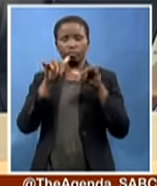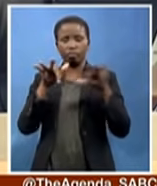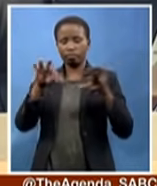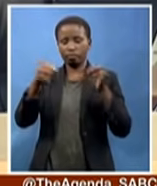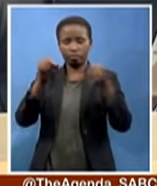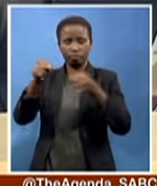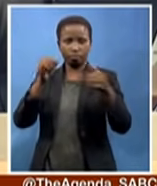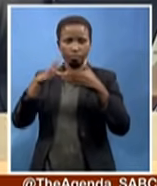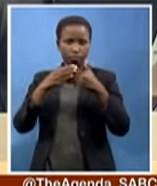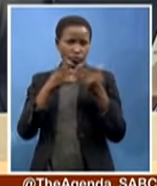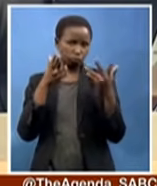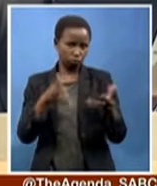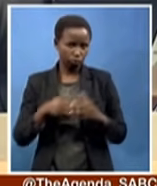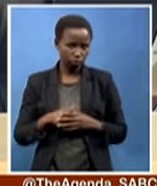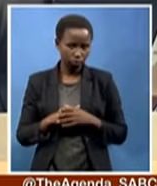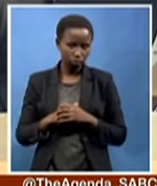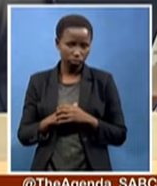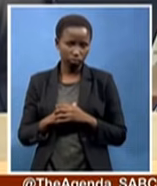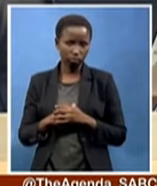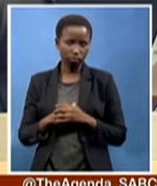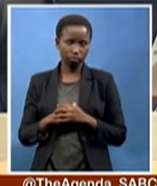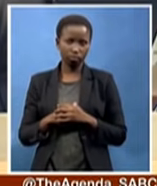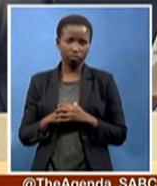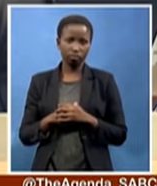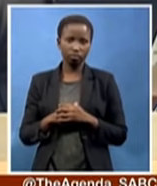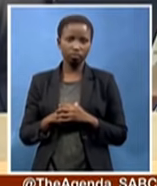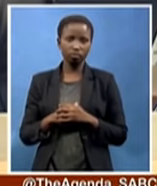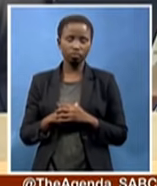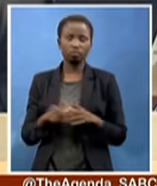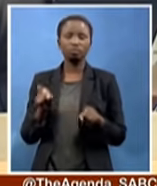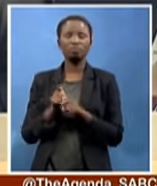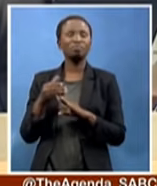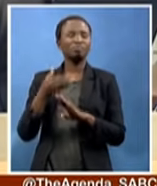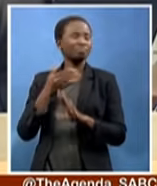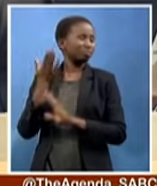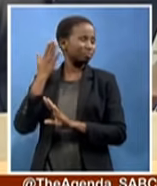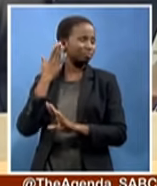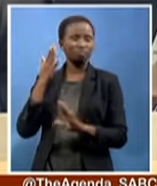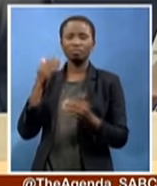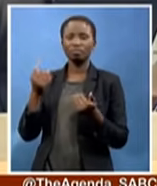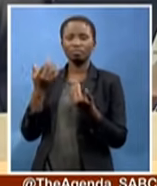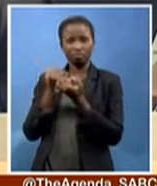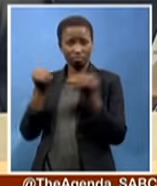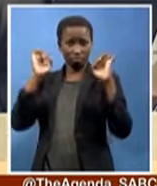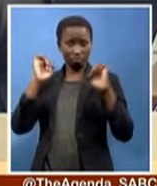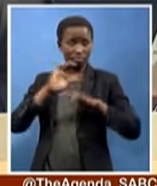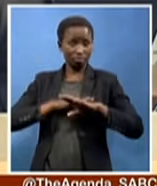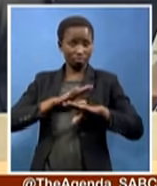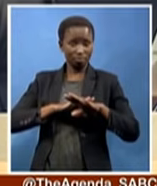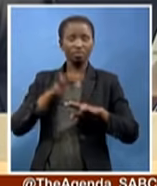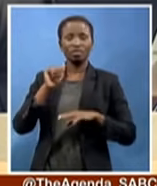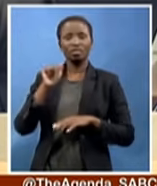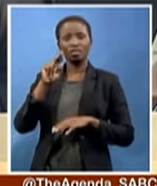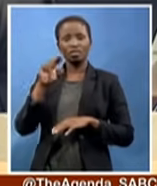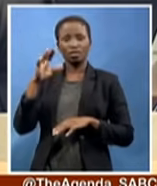Since even before the advent of democracy, the ANC has said that in transforming the public service to